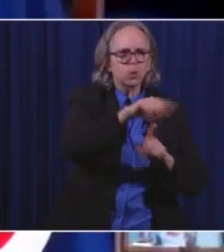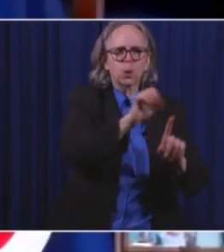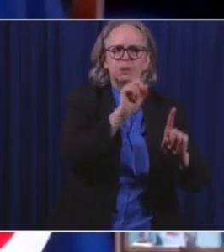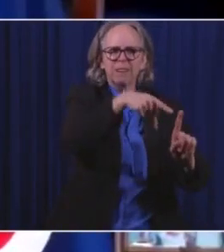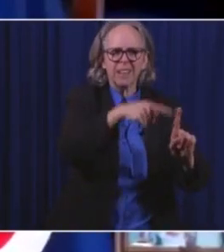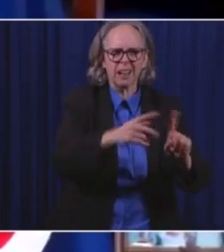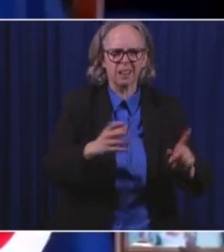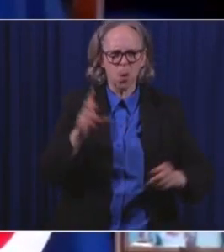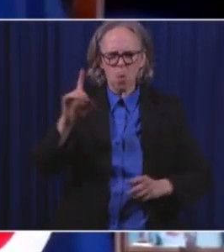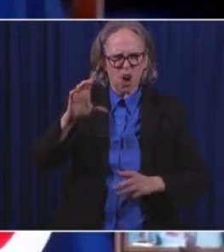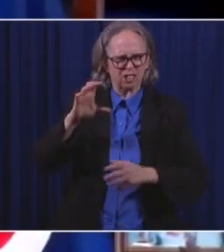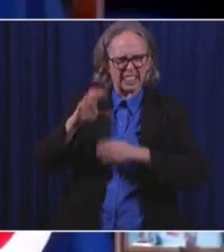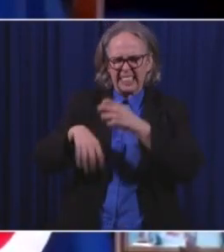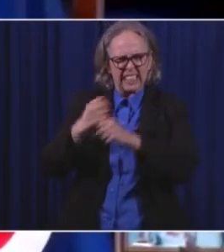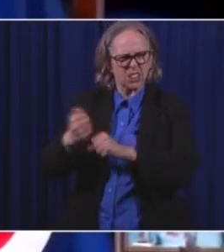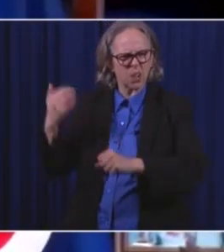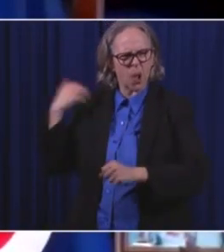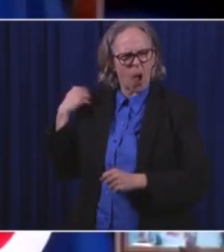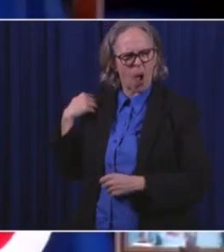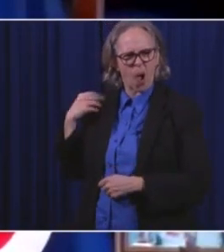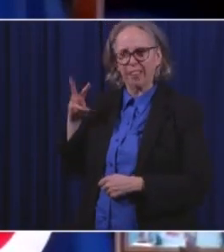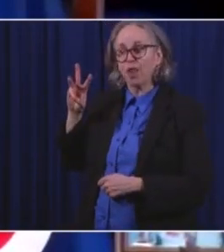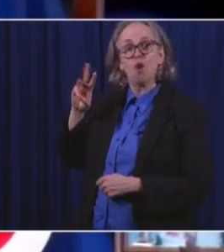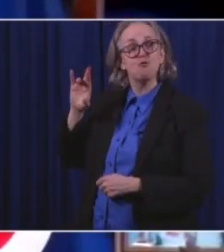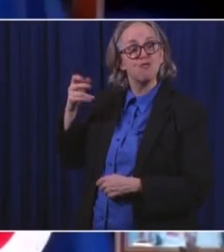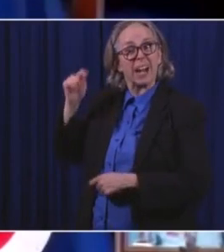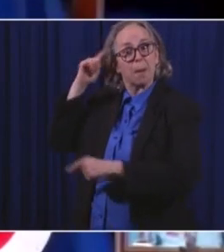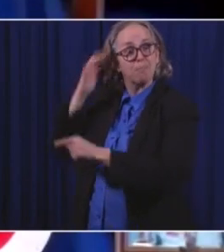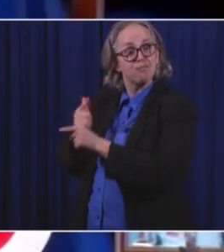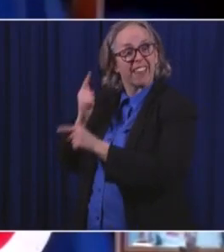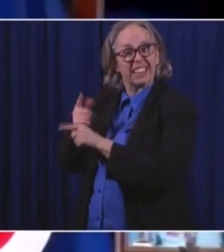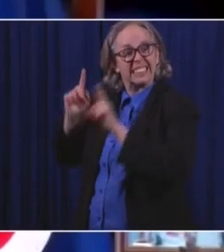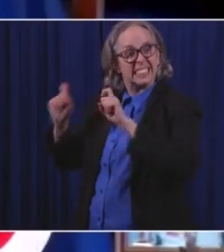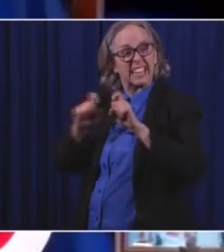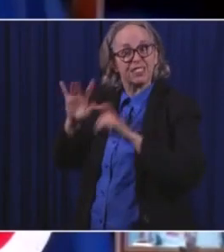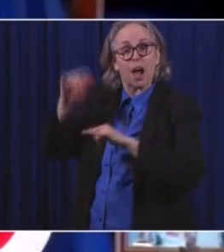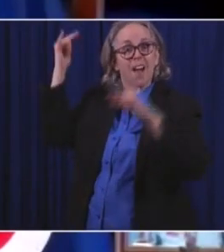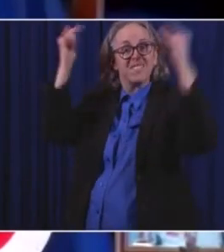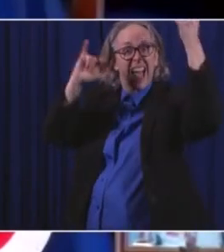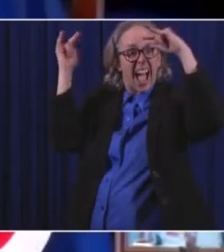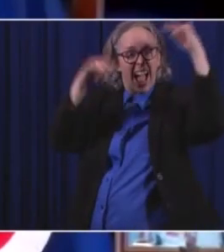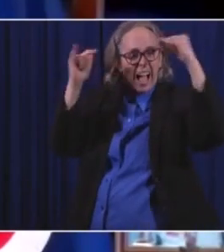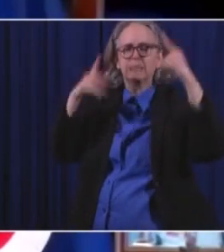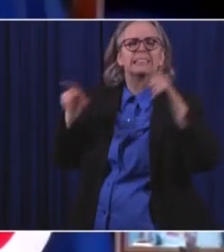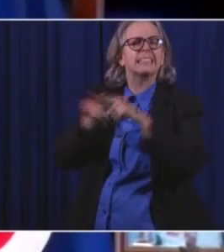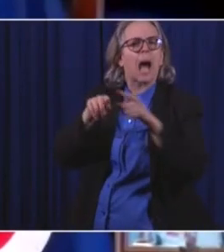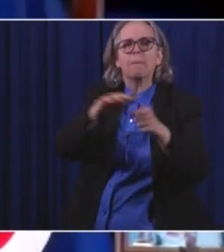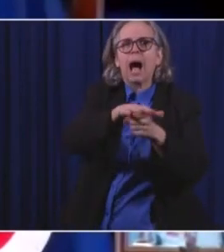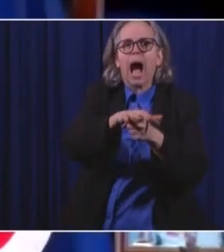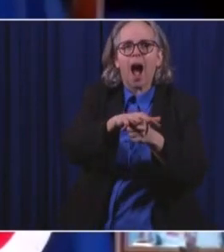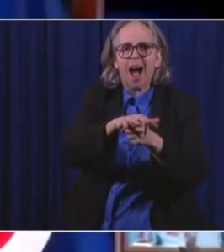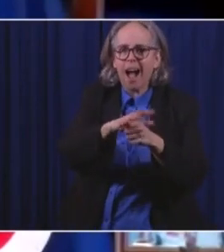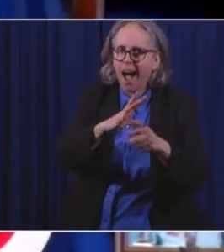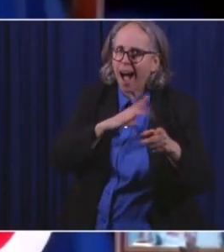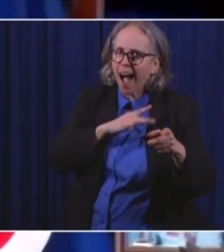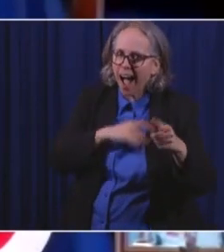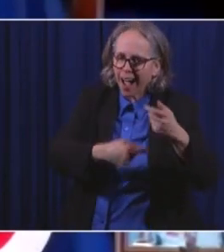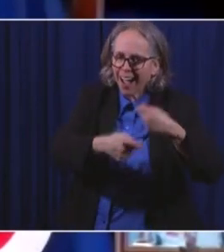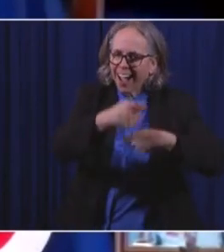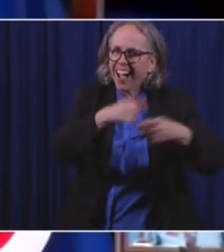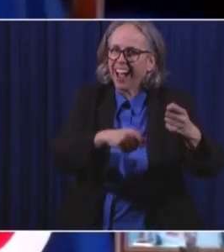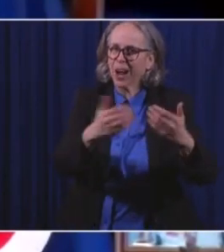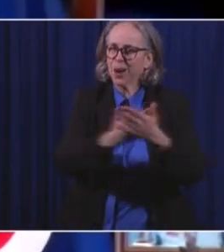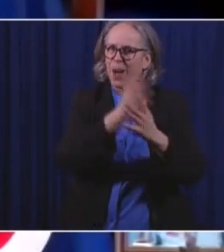brothers tested their new aircraft at the facility there at Huffman Prairie. Why do I raise this? Because we